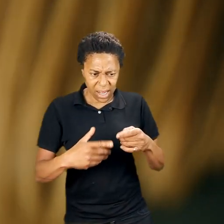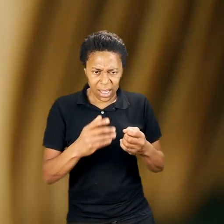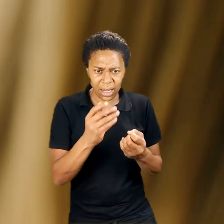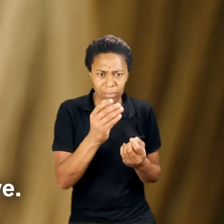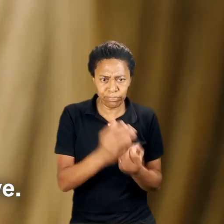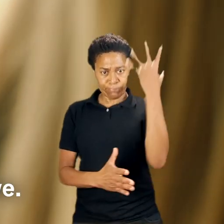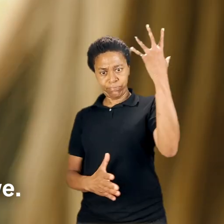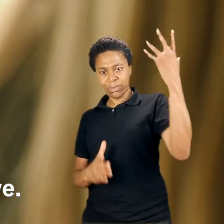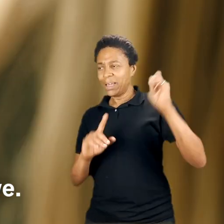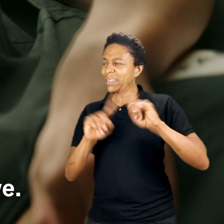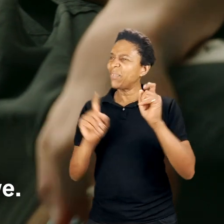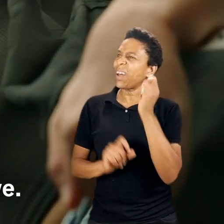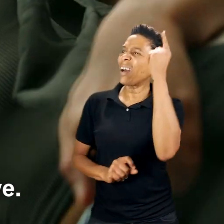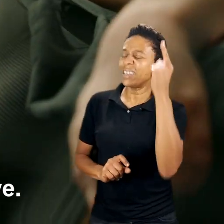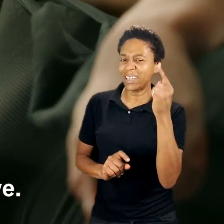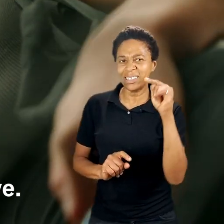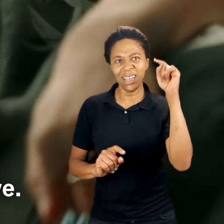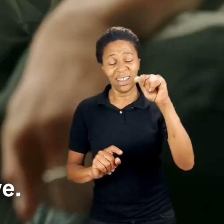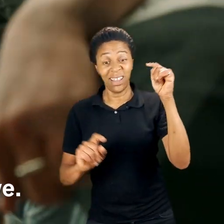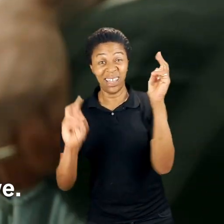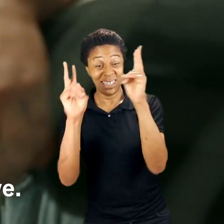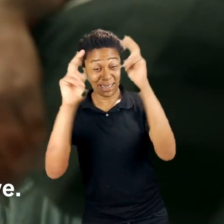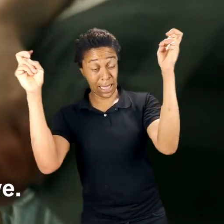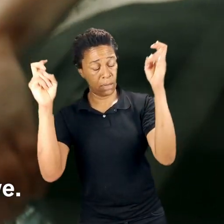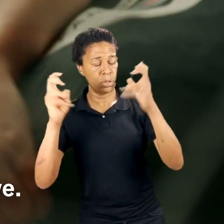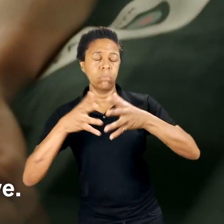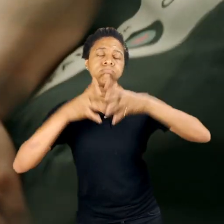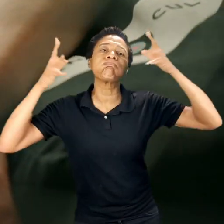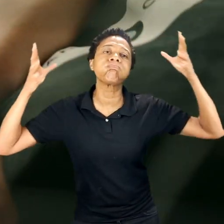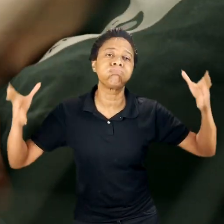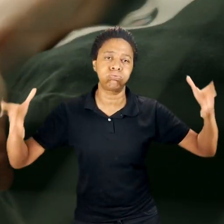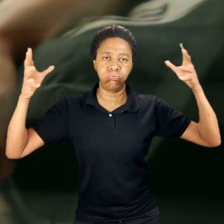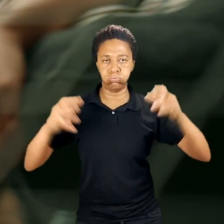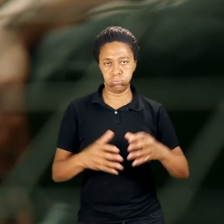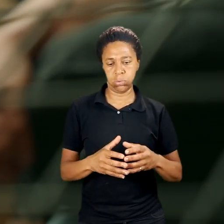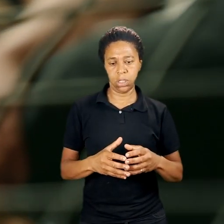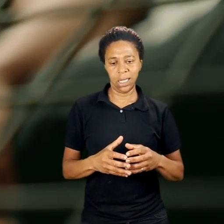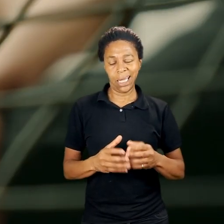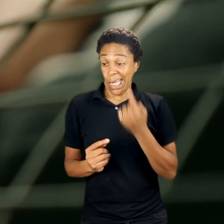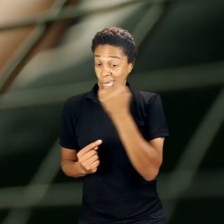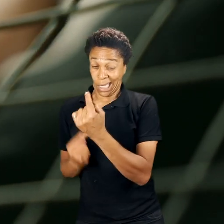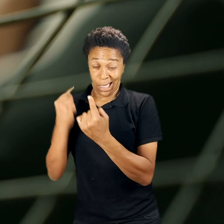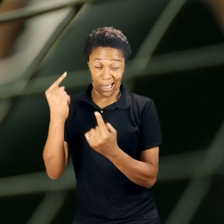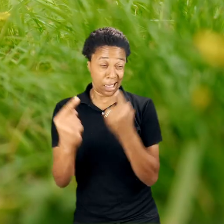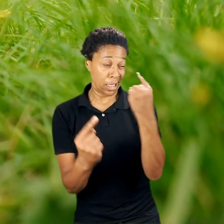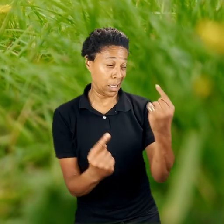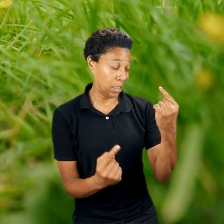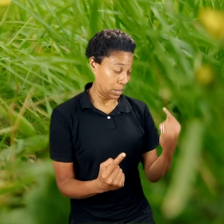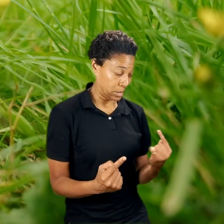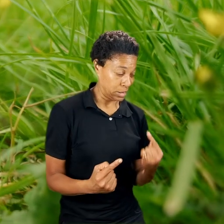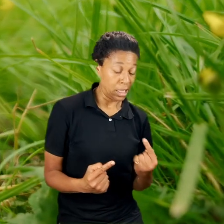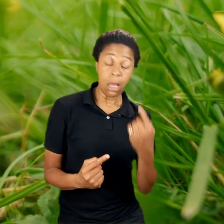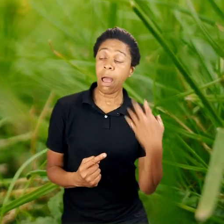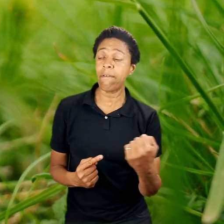a different idea these themes they're massive they're so big and they they've got so much